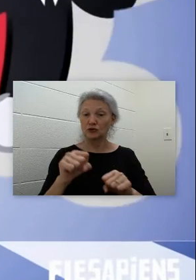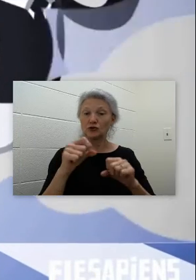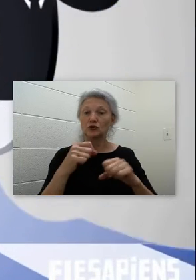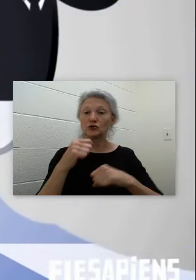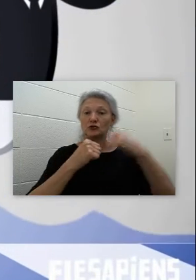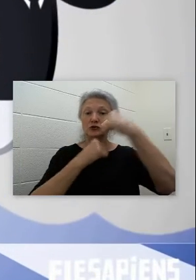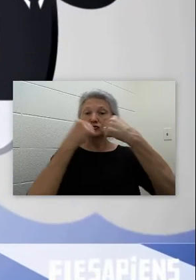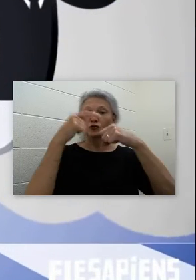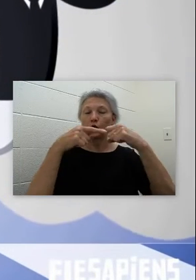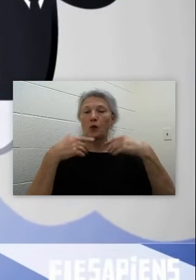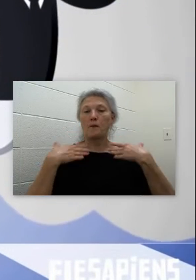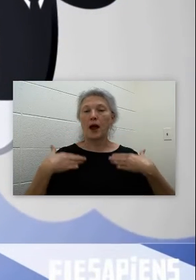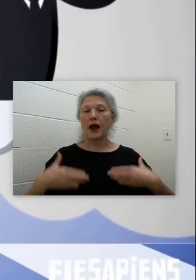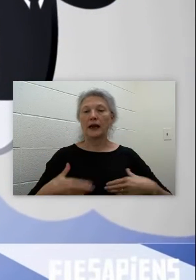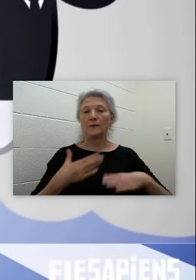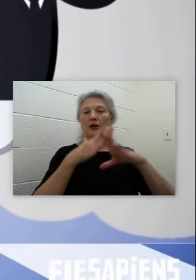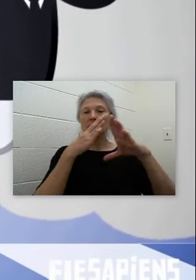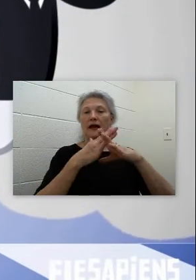organs.